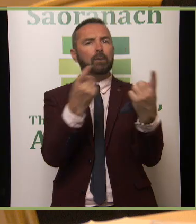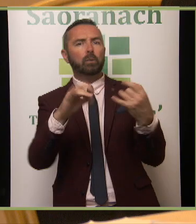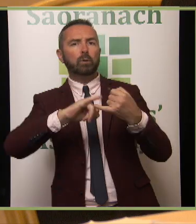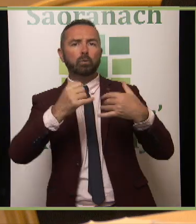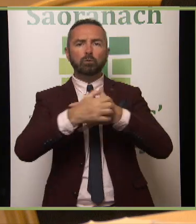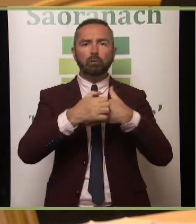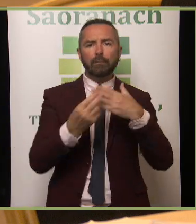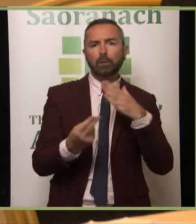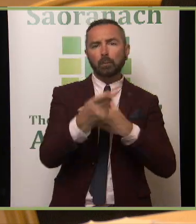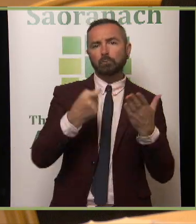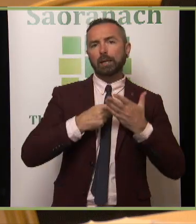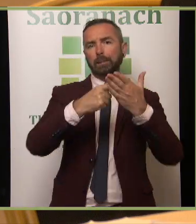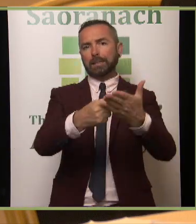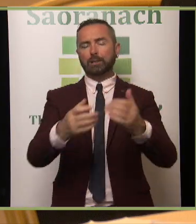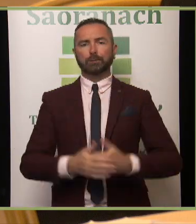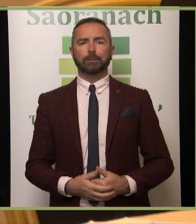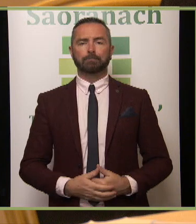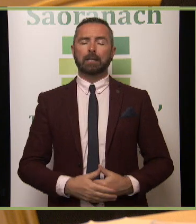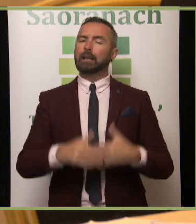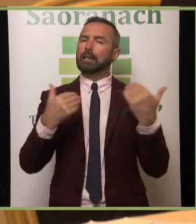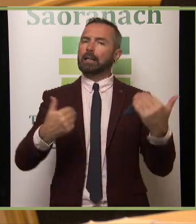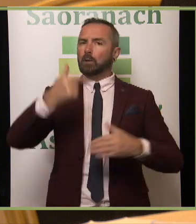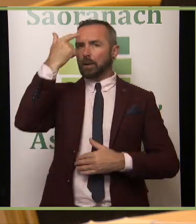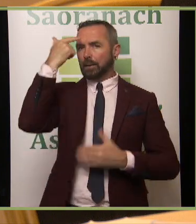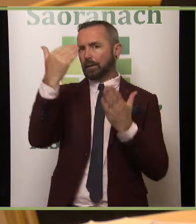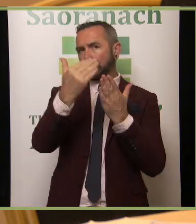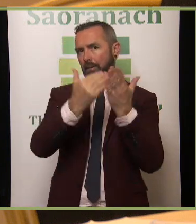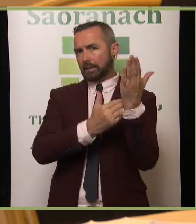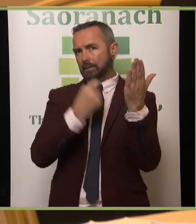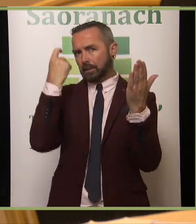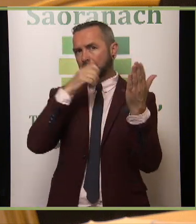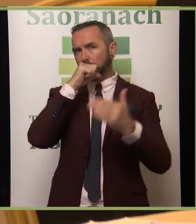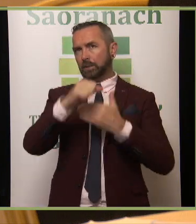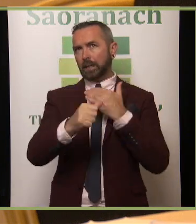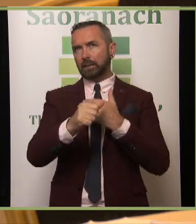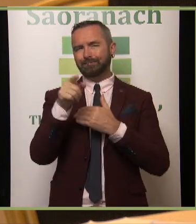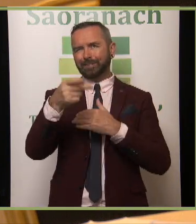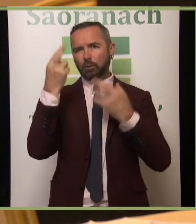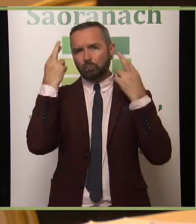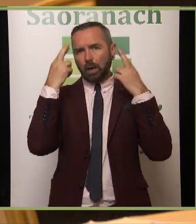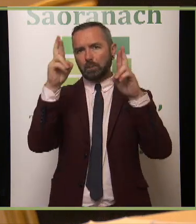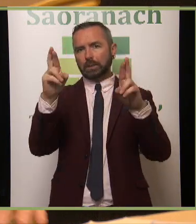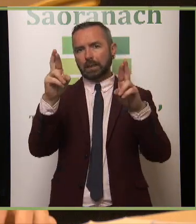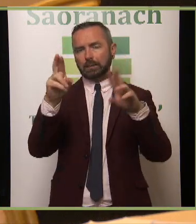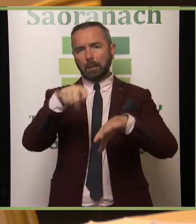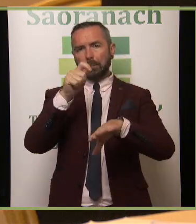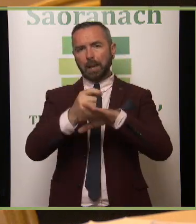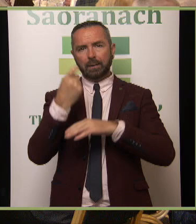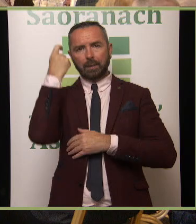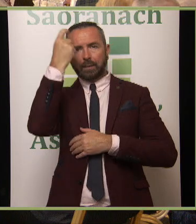drafting those. And I think now that the list that we're considering today represents our best thinking on the